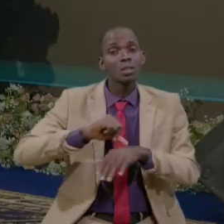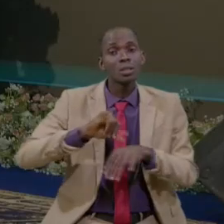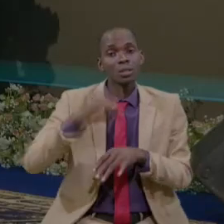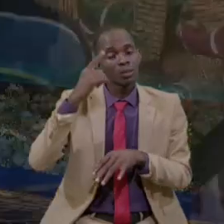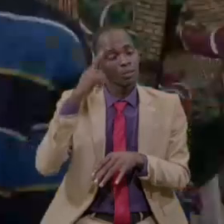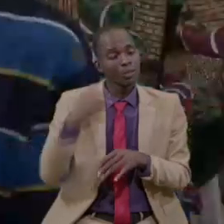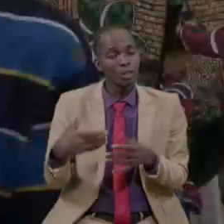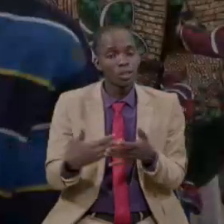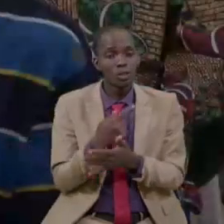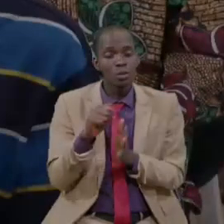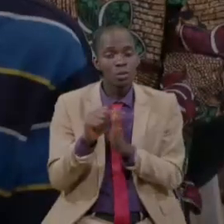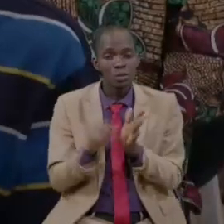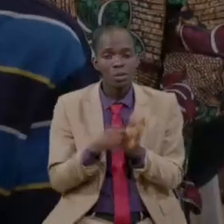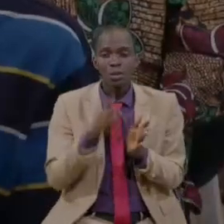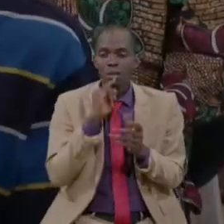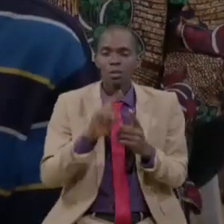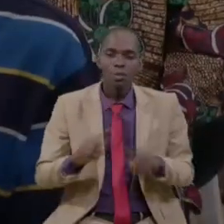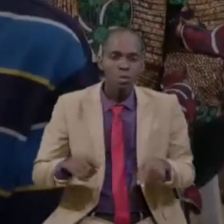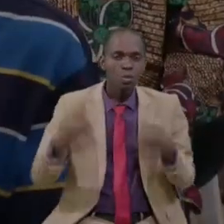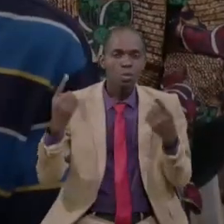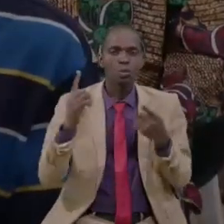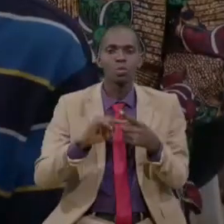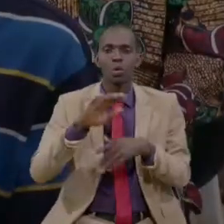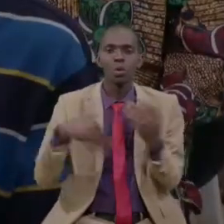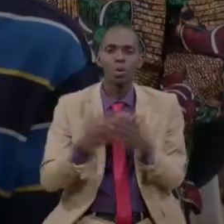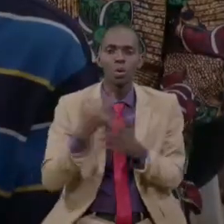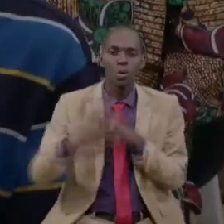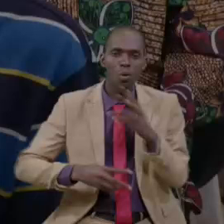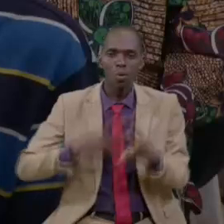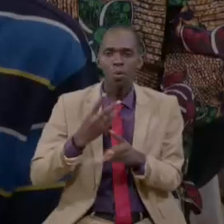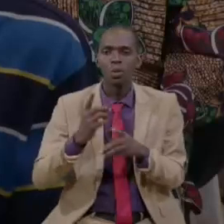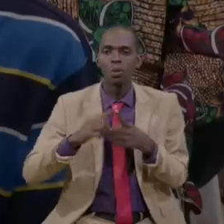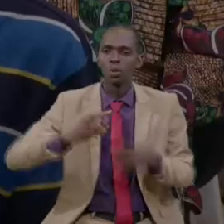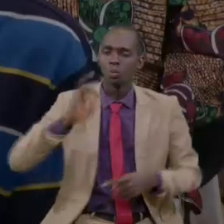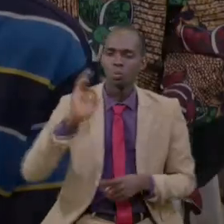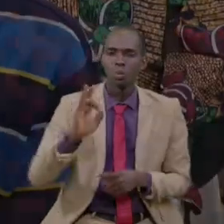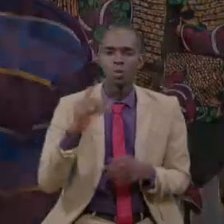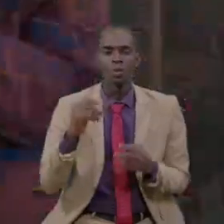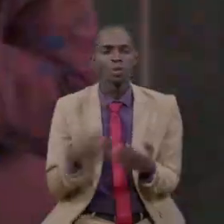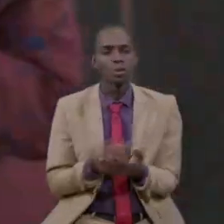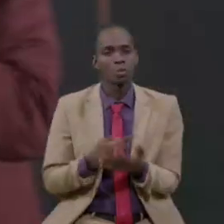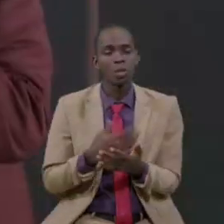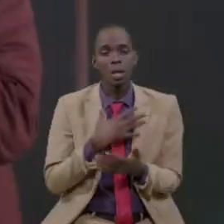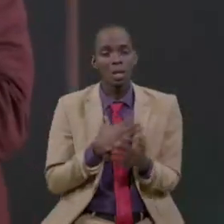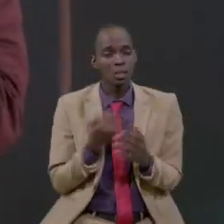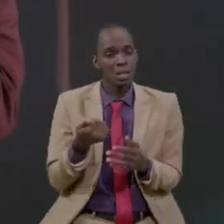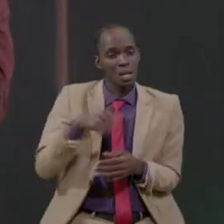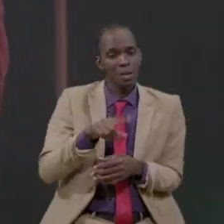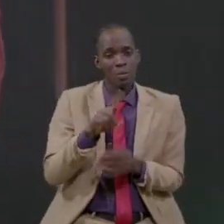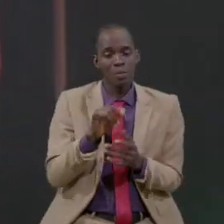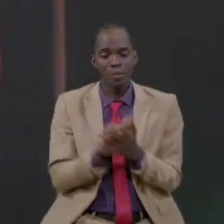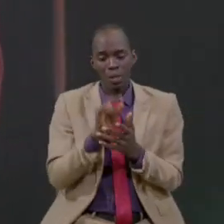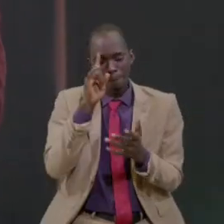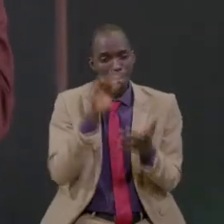good news, the glad tidings, the gospel to every creature. He that believeth and is baptized shall